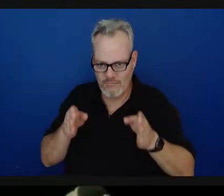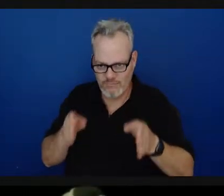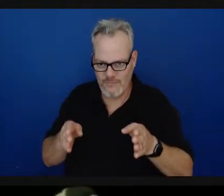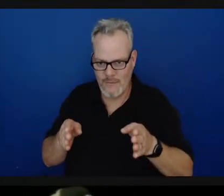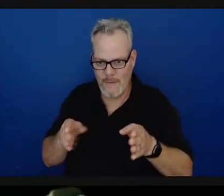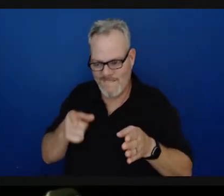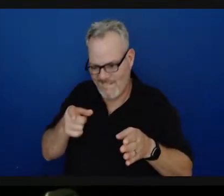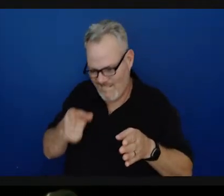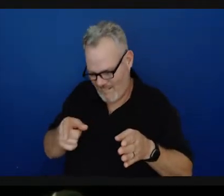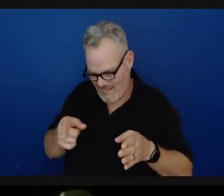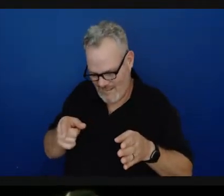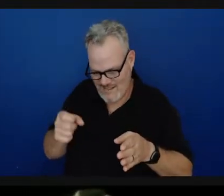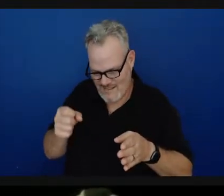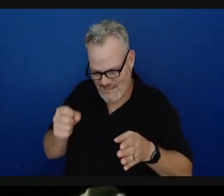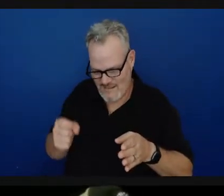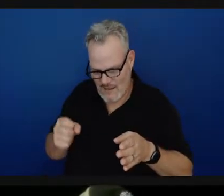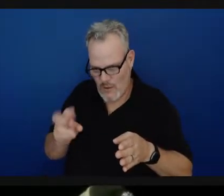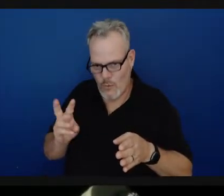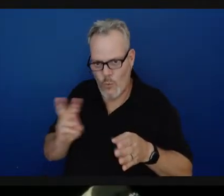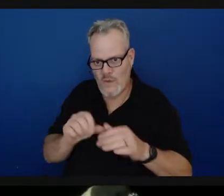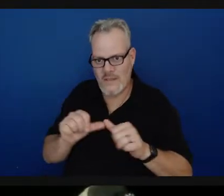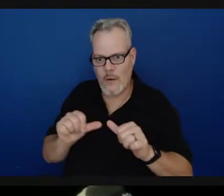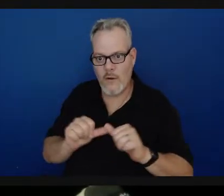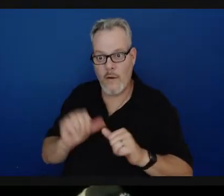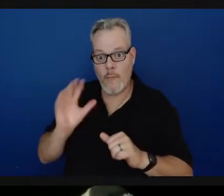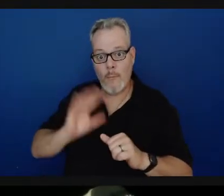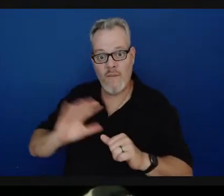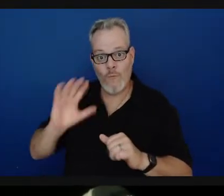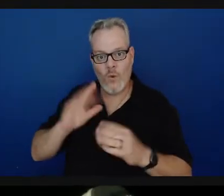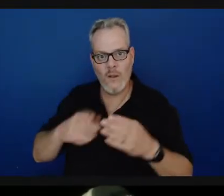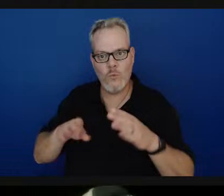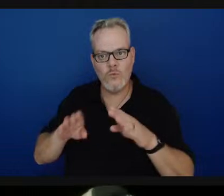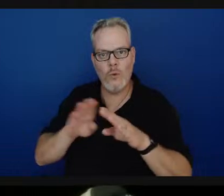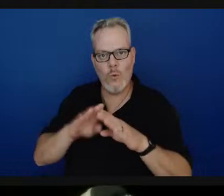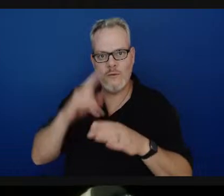southwest rift before this was all closed and back in 2008.